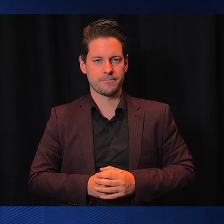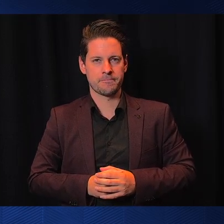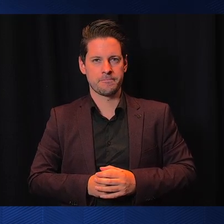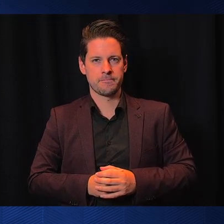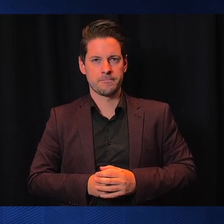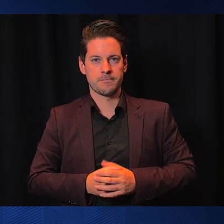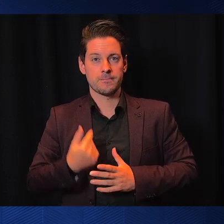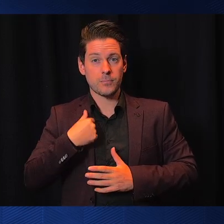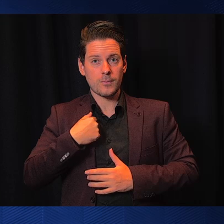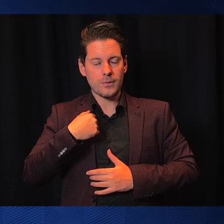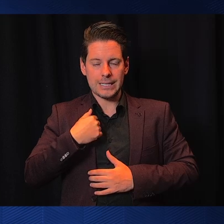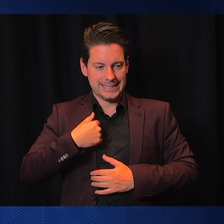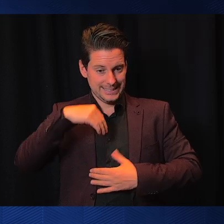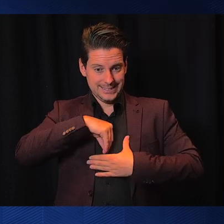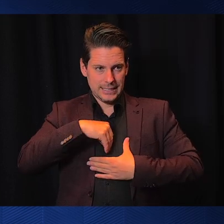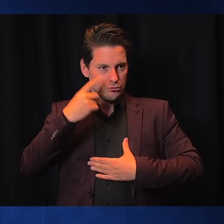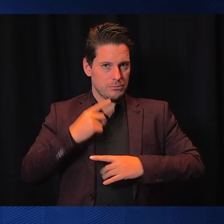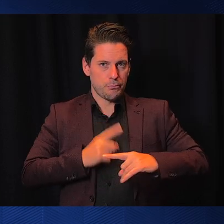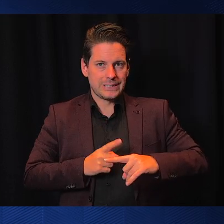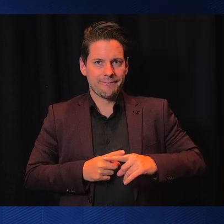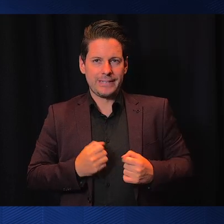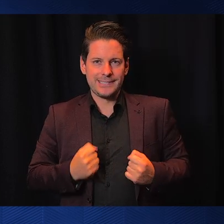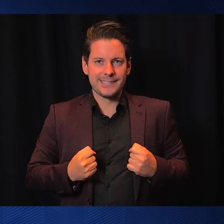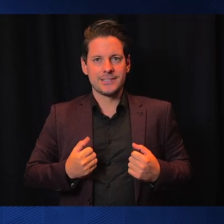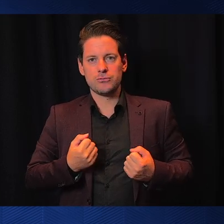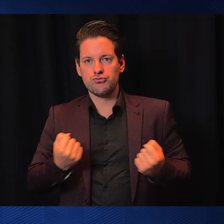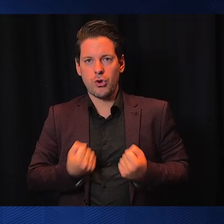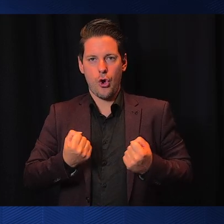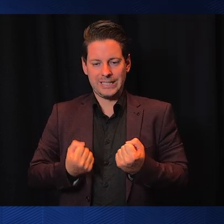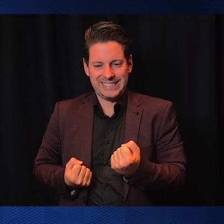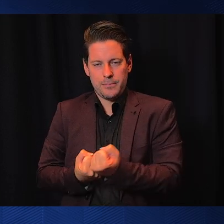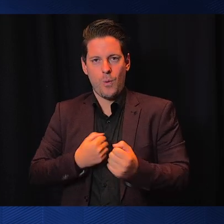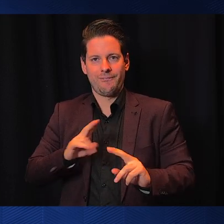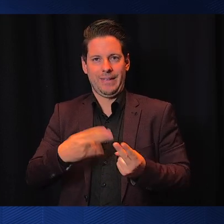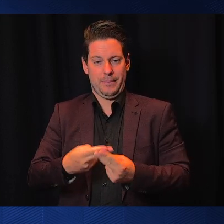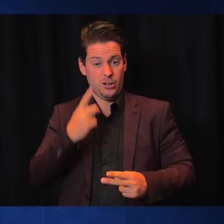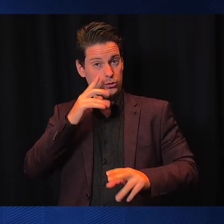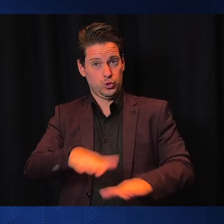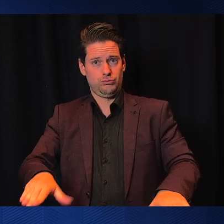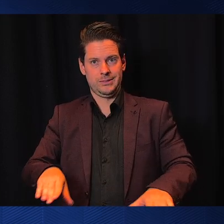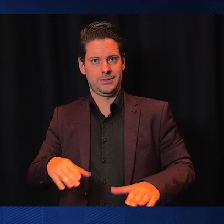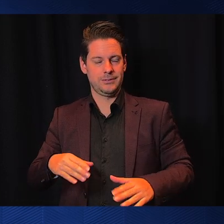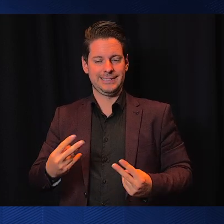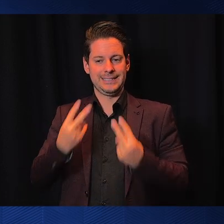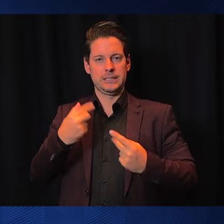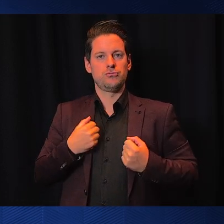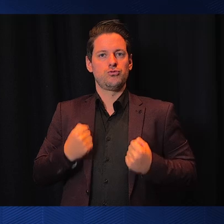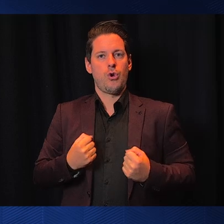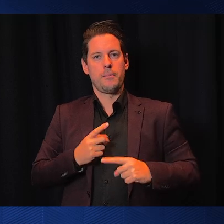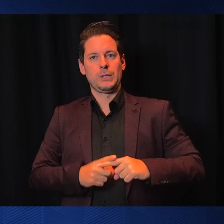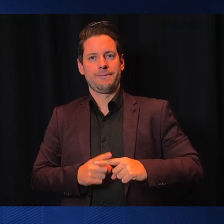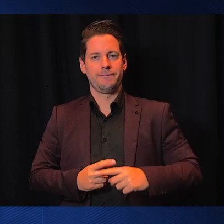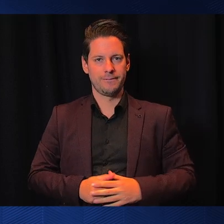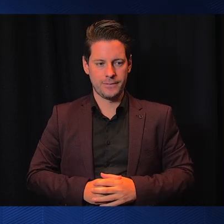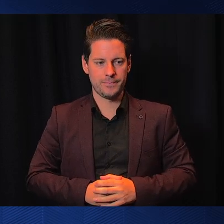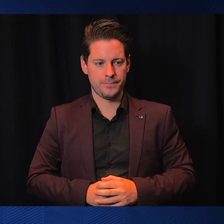I try to remain positive and strong for my family, especially my children. This was another